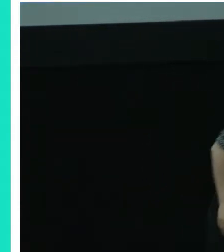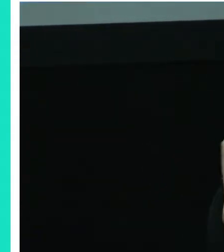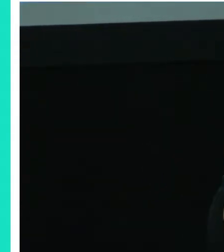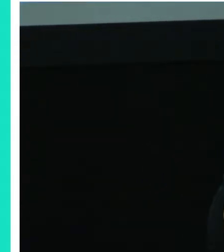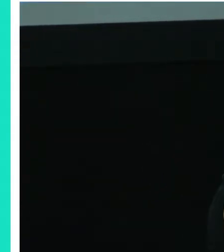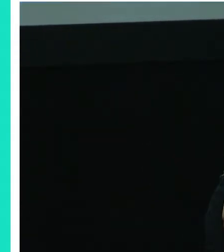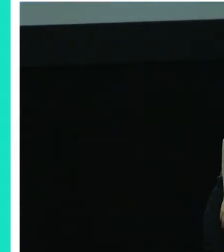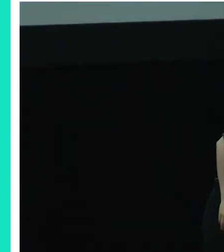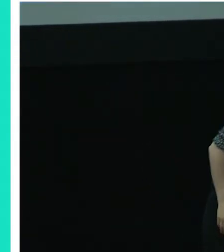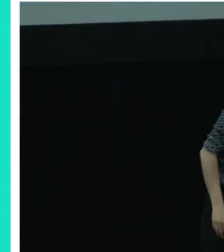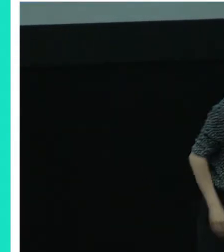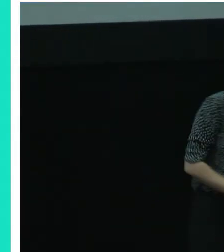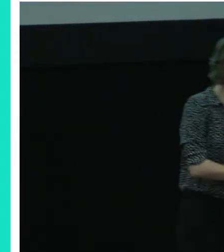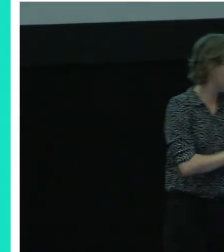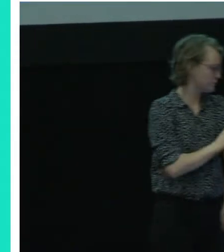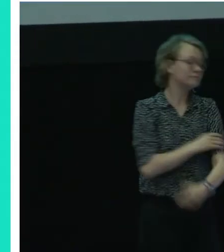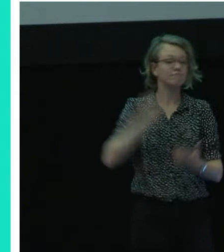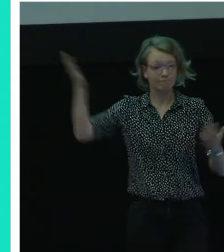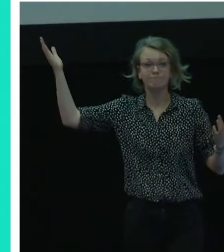can include.